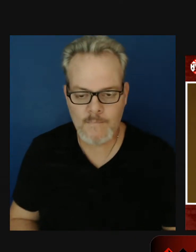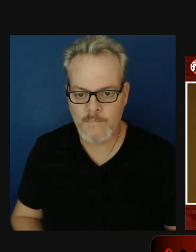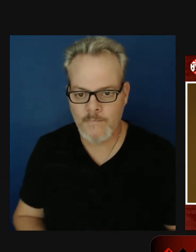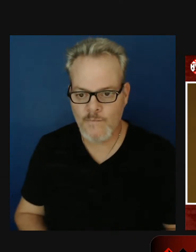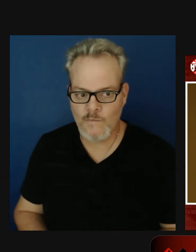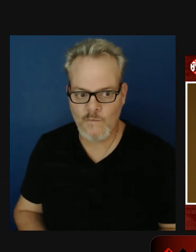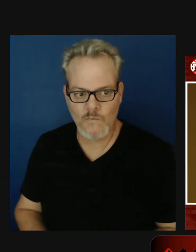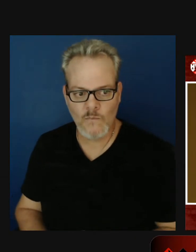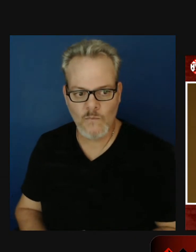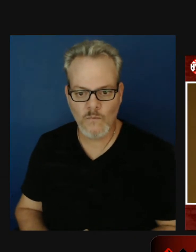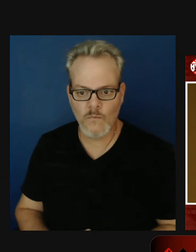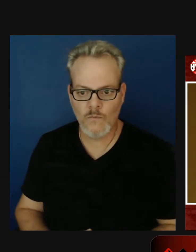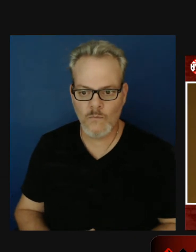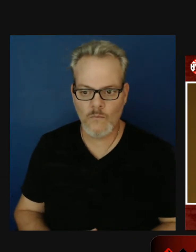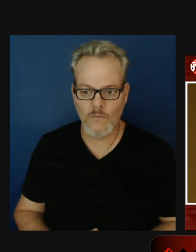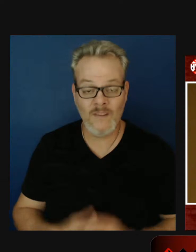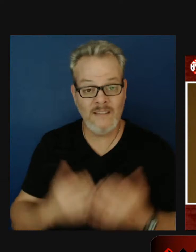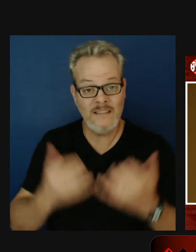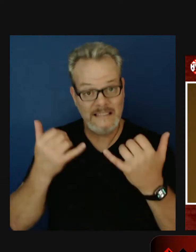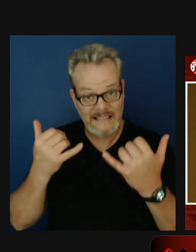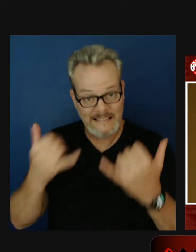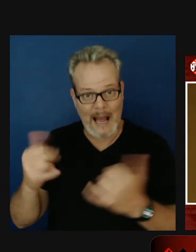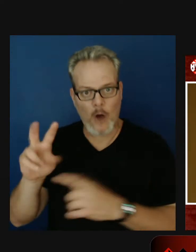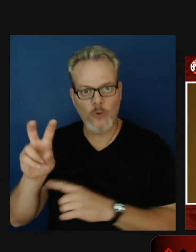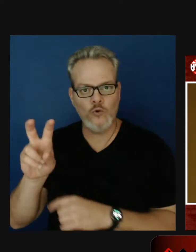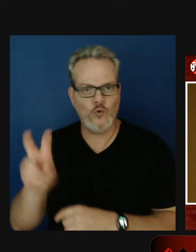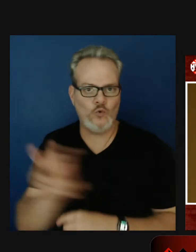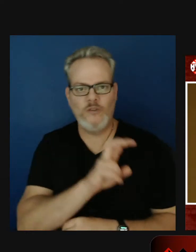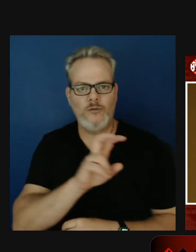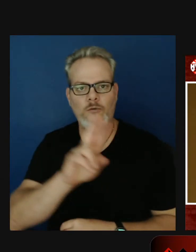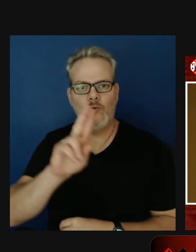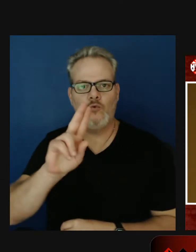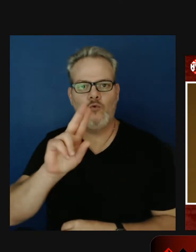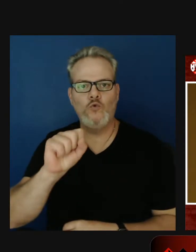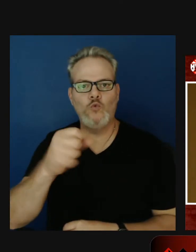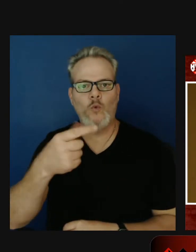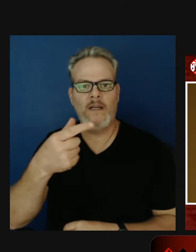We're going to jump to the USGS now, because not long after this,